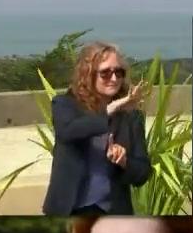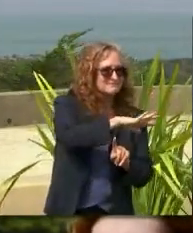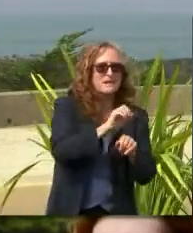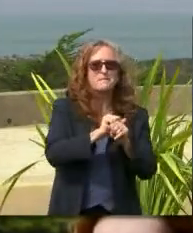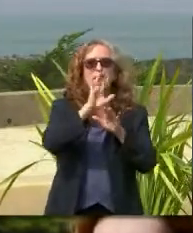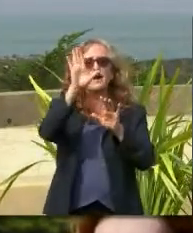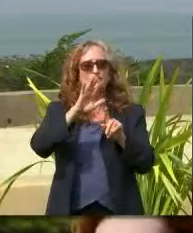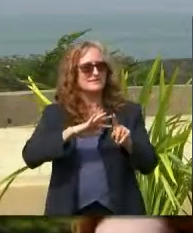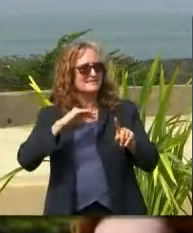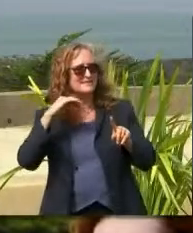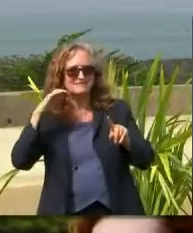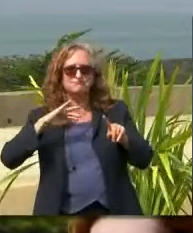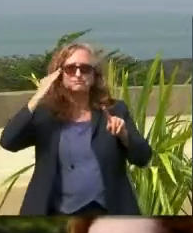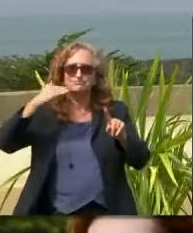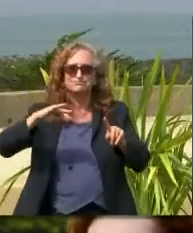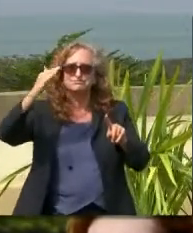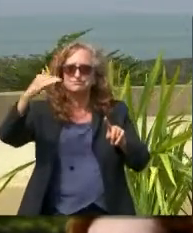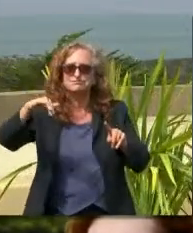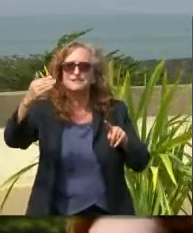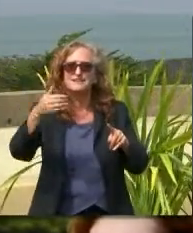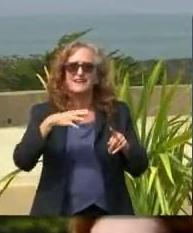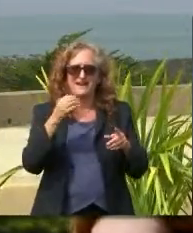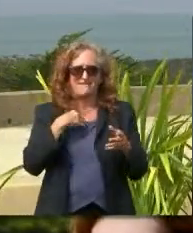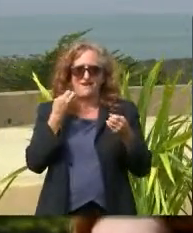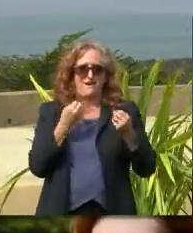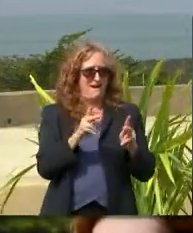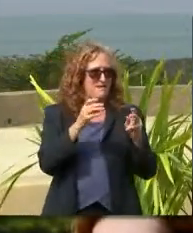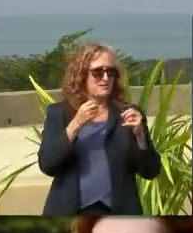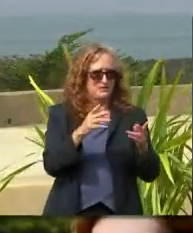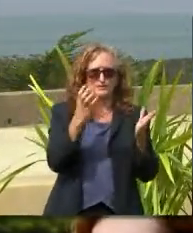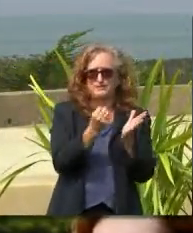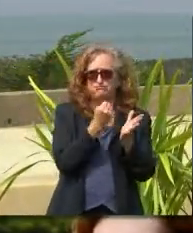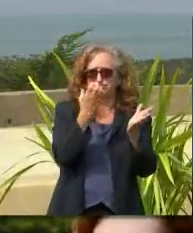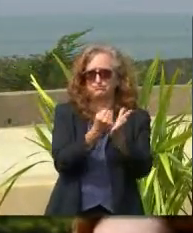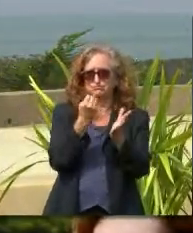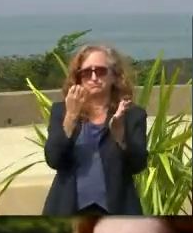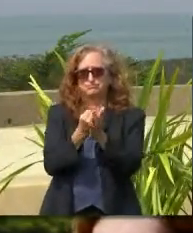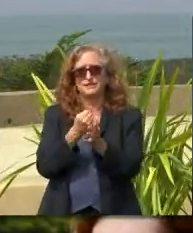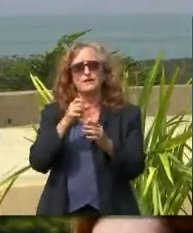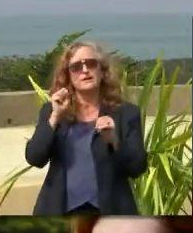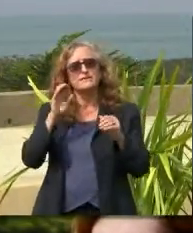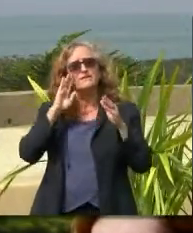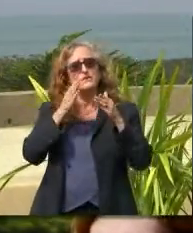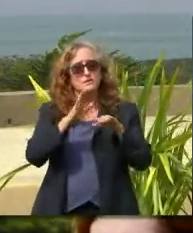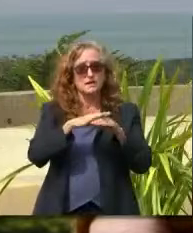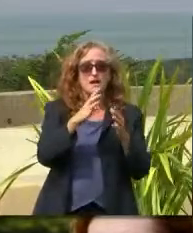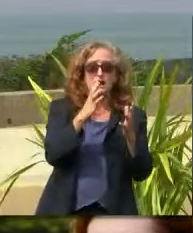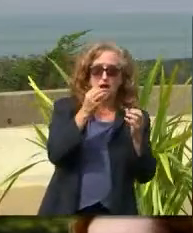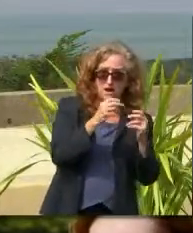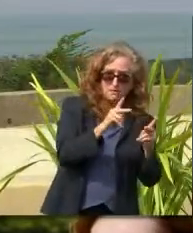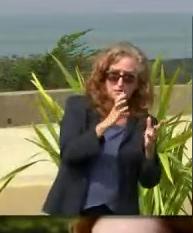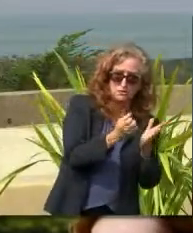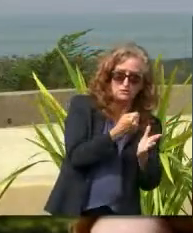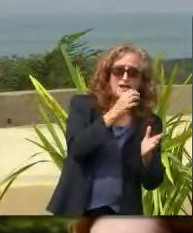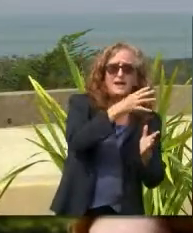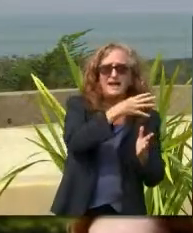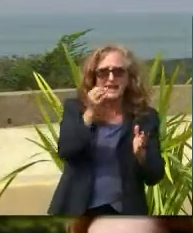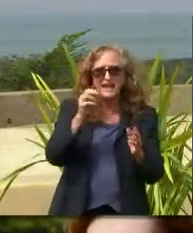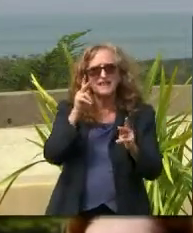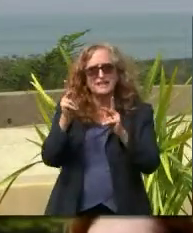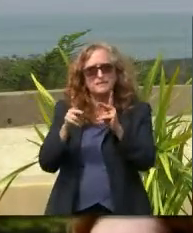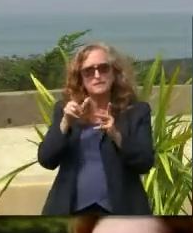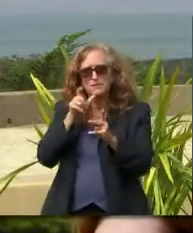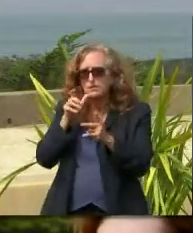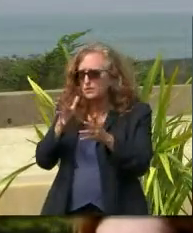front, and opportunity wherever we look. But we can't just focus on the opportunity. We have to focus on those that may well be left behind as